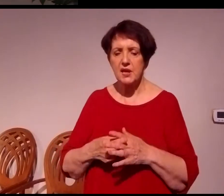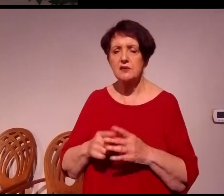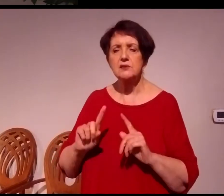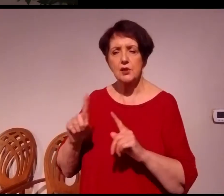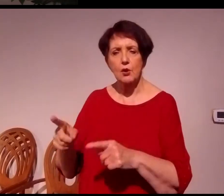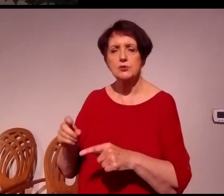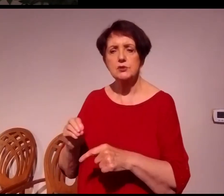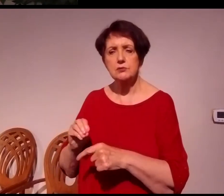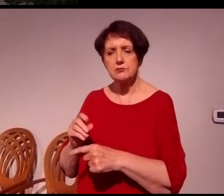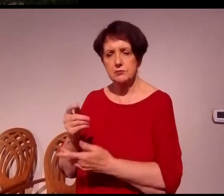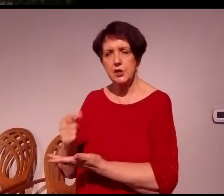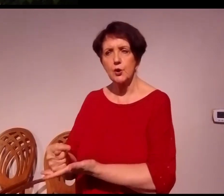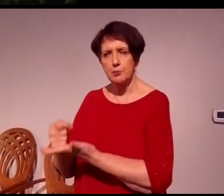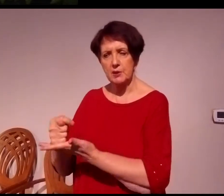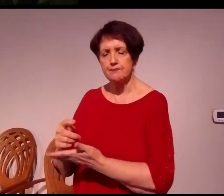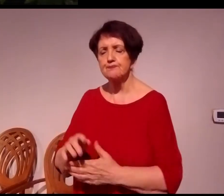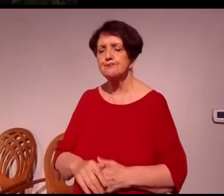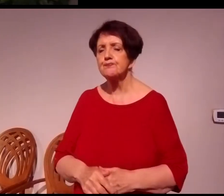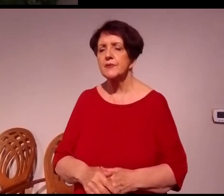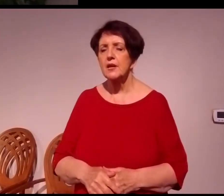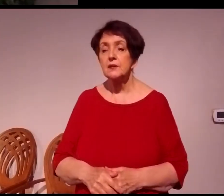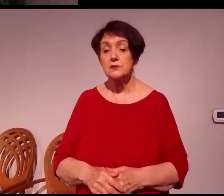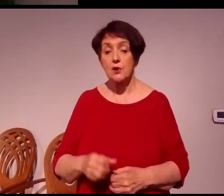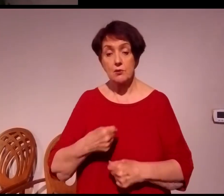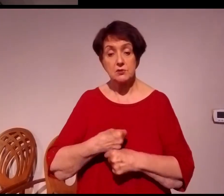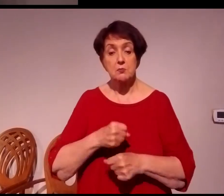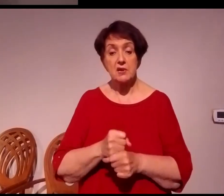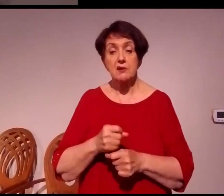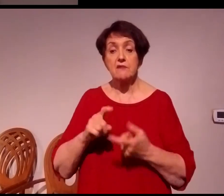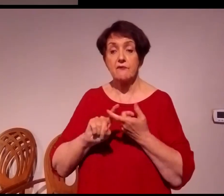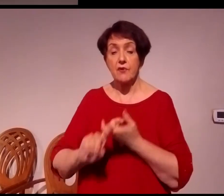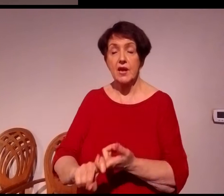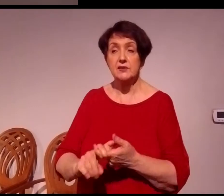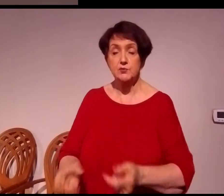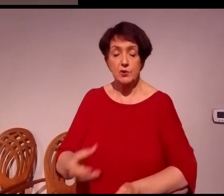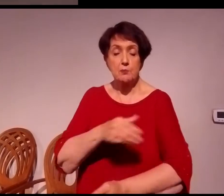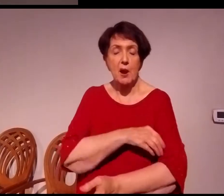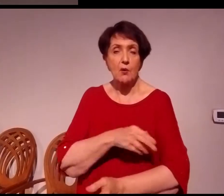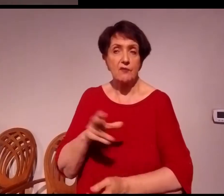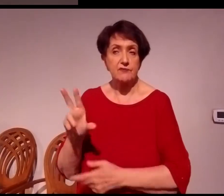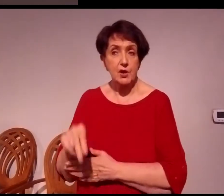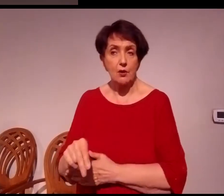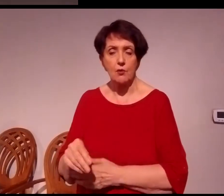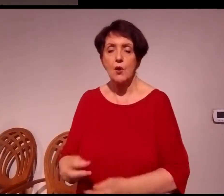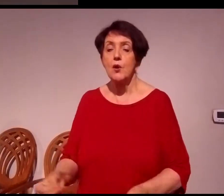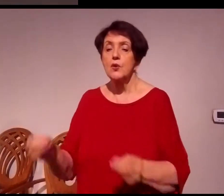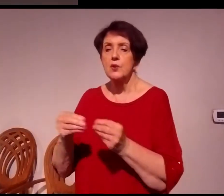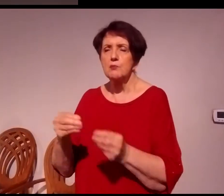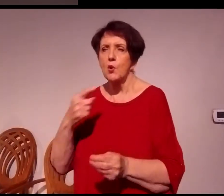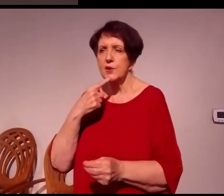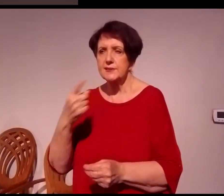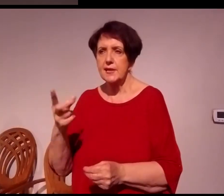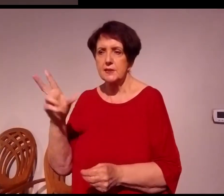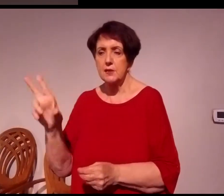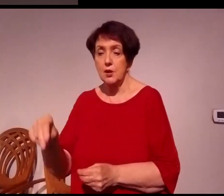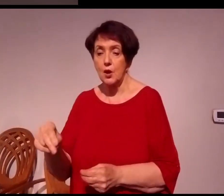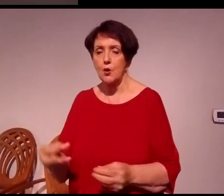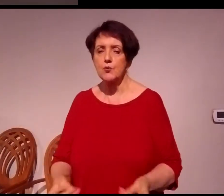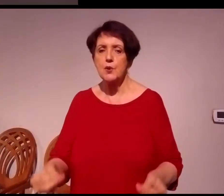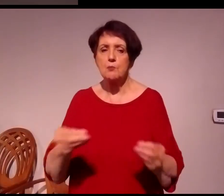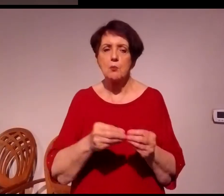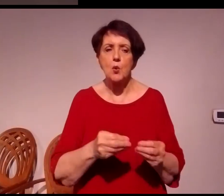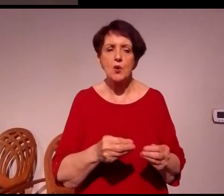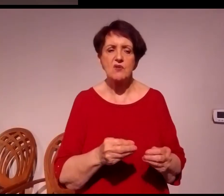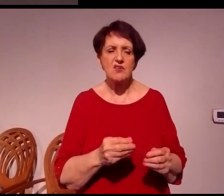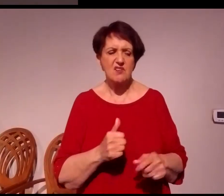make friends with the power of no. And the more I started to say no, the more I was accused of